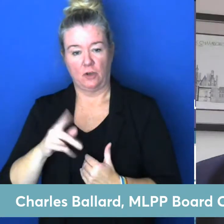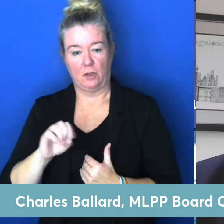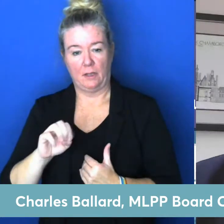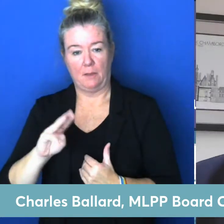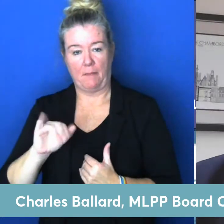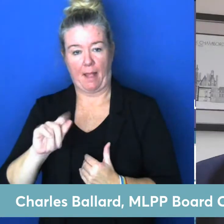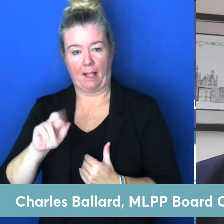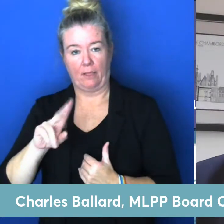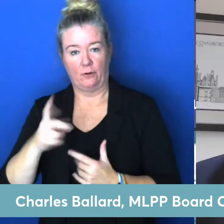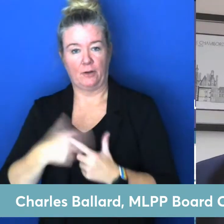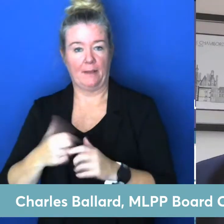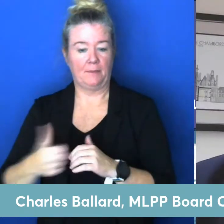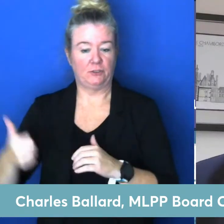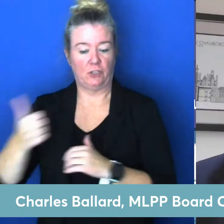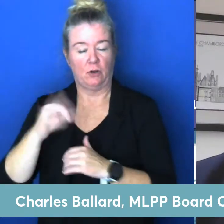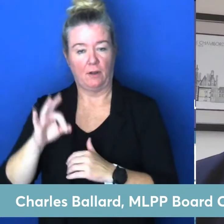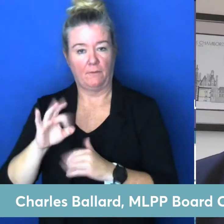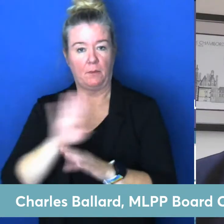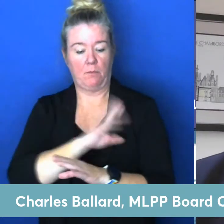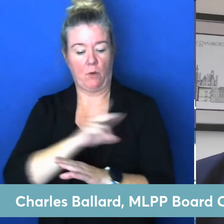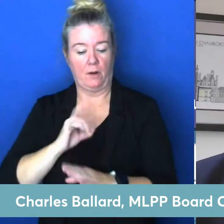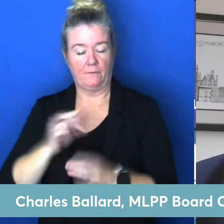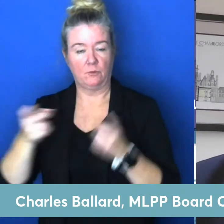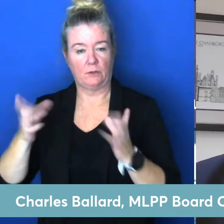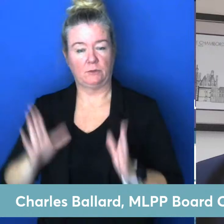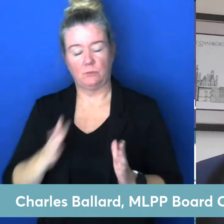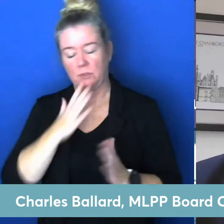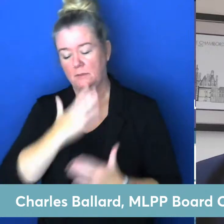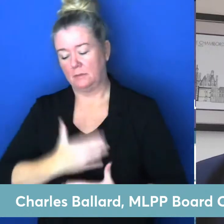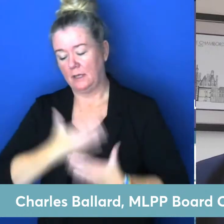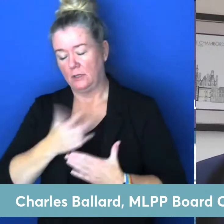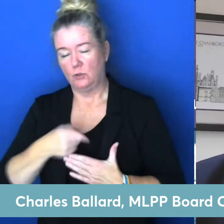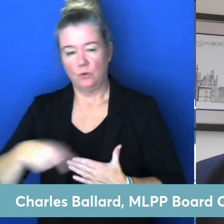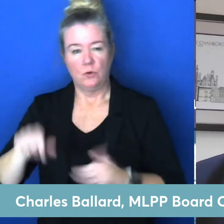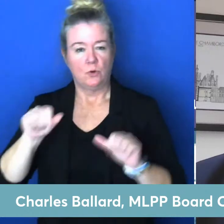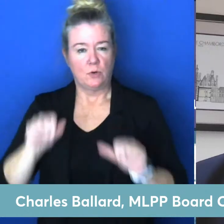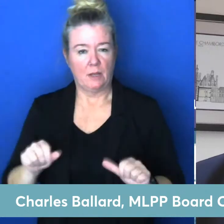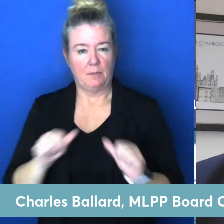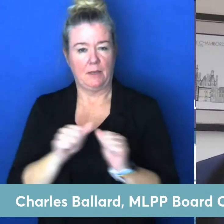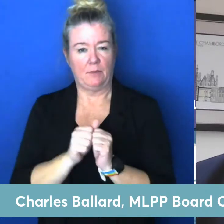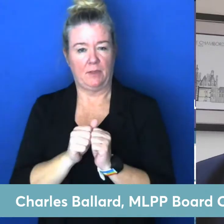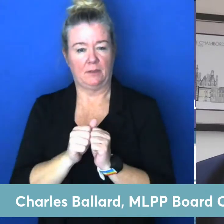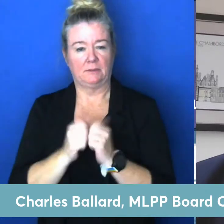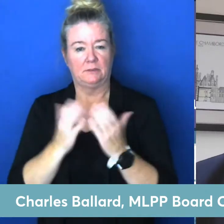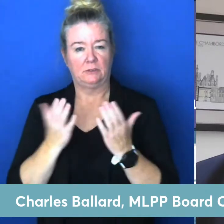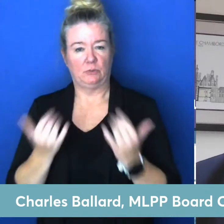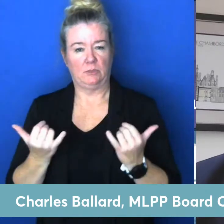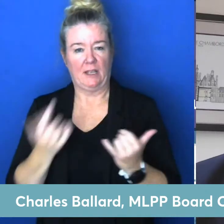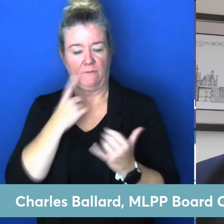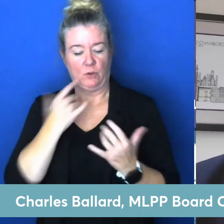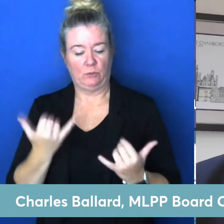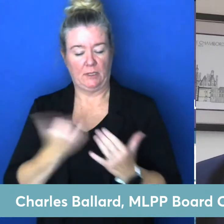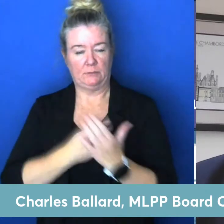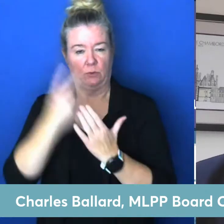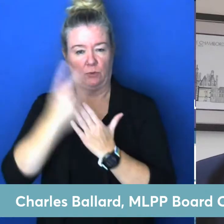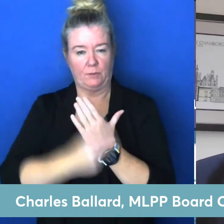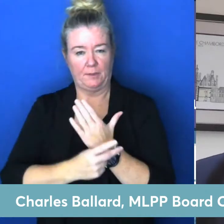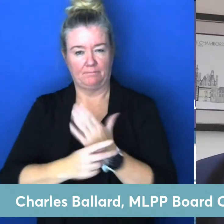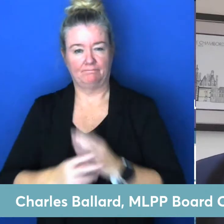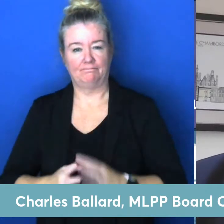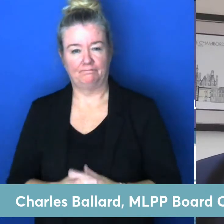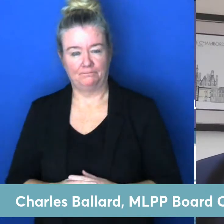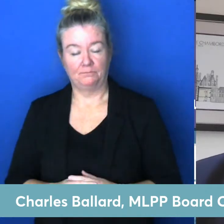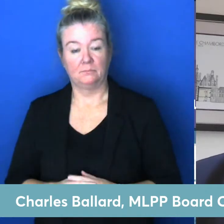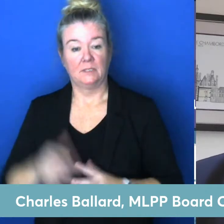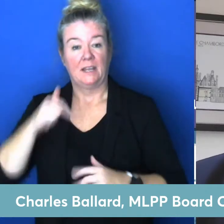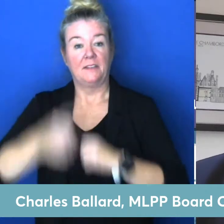the chair of the league's board of directors, and I'm so pleased that you're able to be with us here today for today's program.